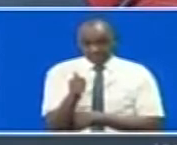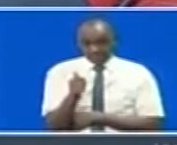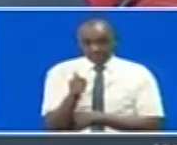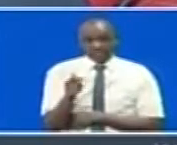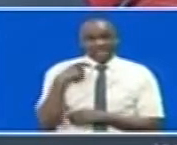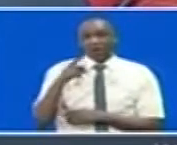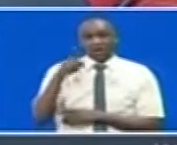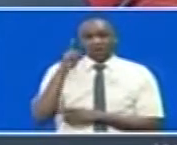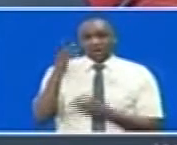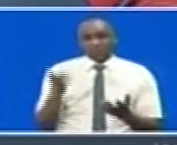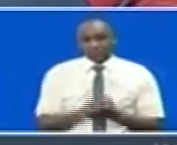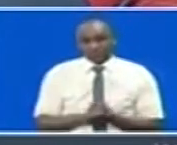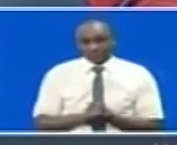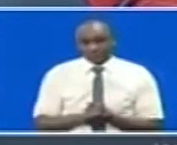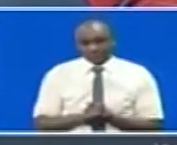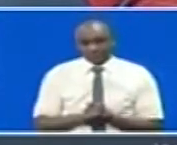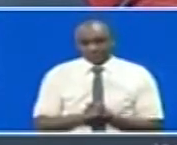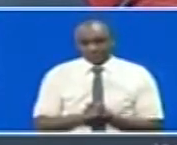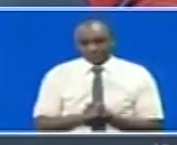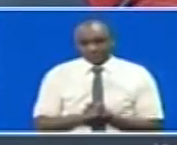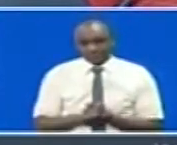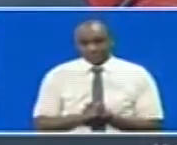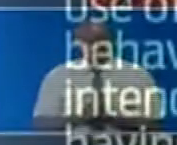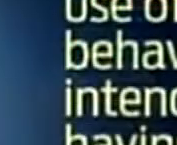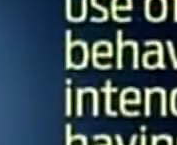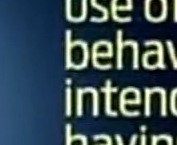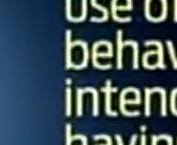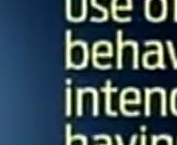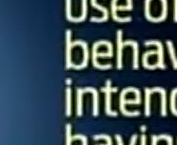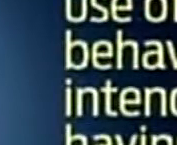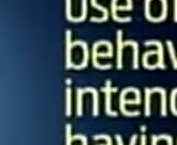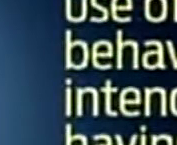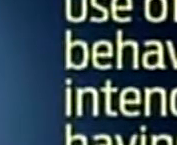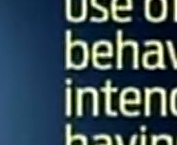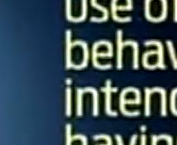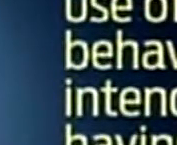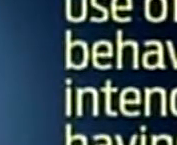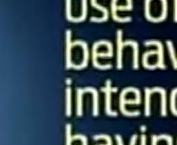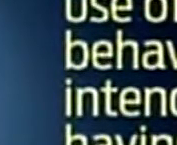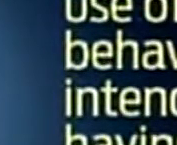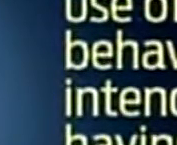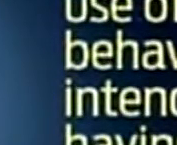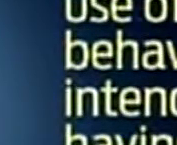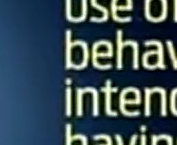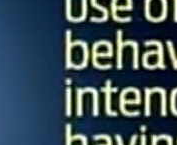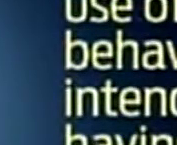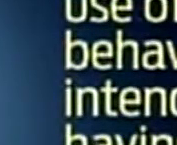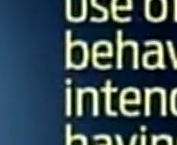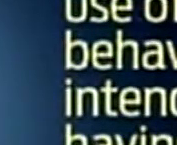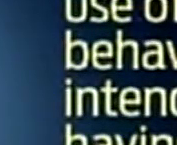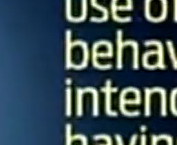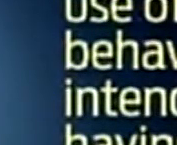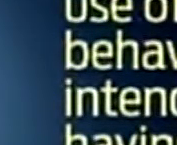understand intent? Isn't that where it gets a little confusing? What are your thoughts on this? It not only gets a little